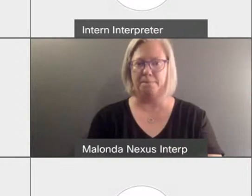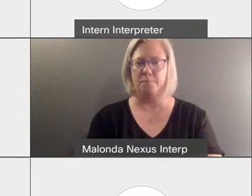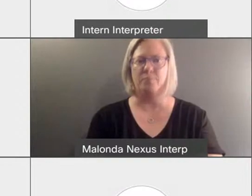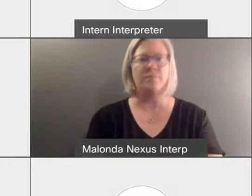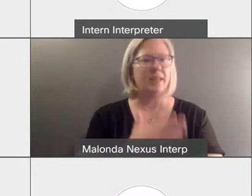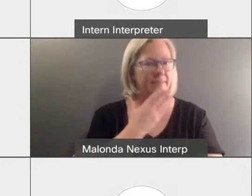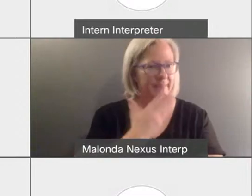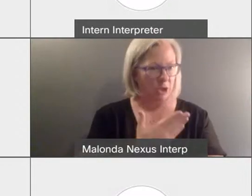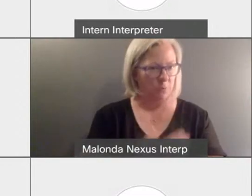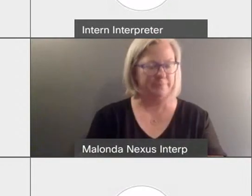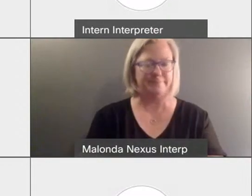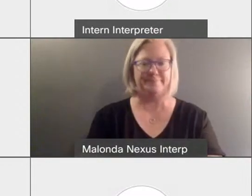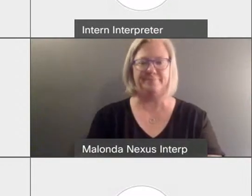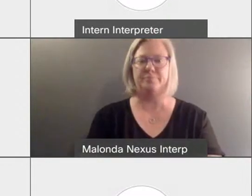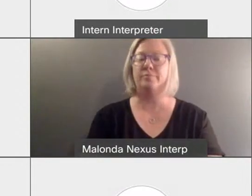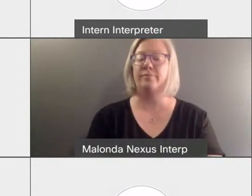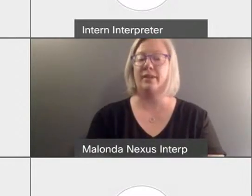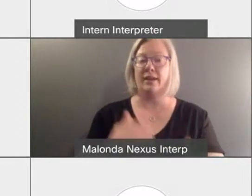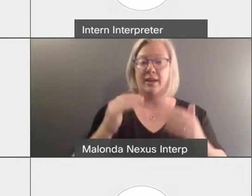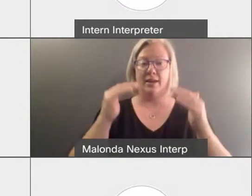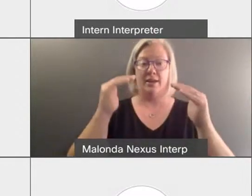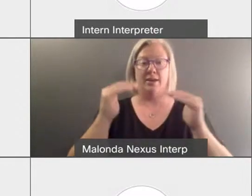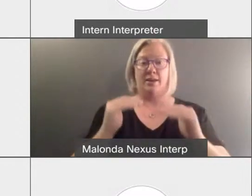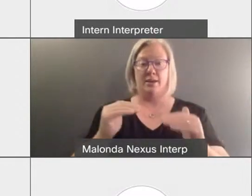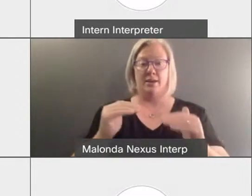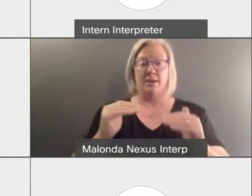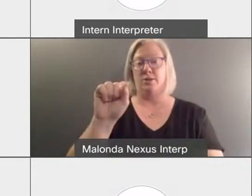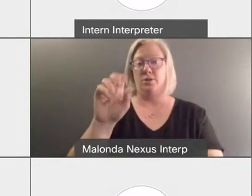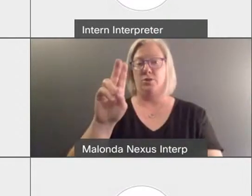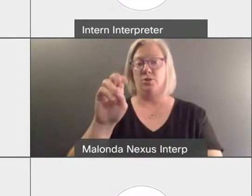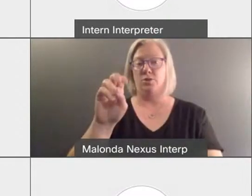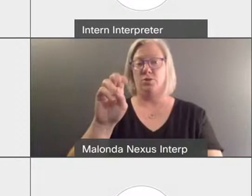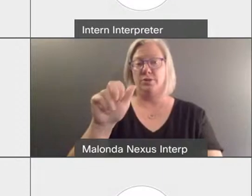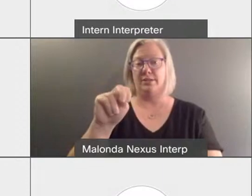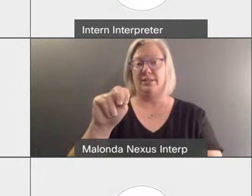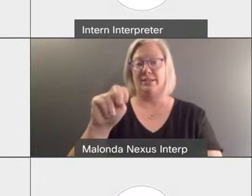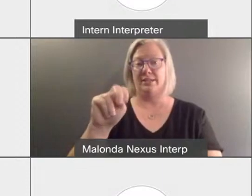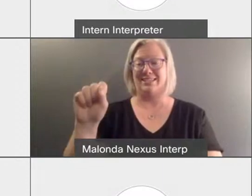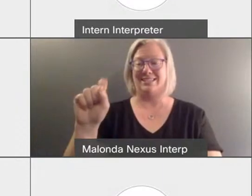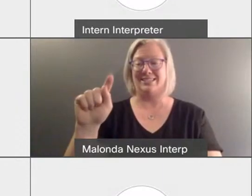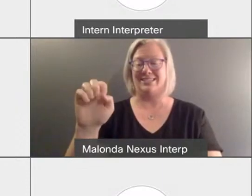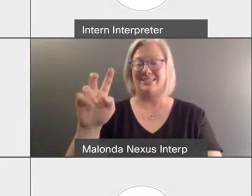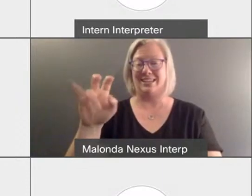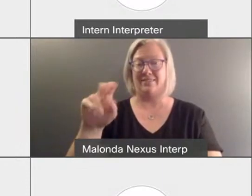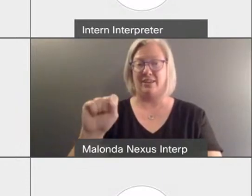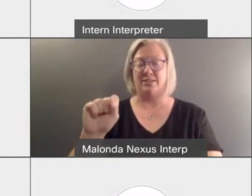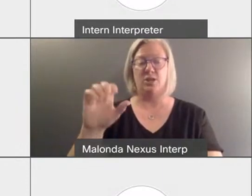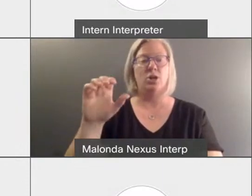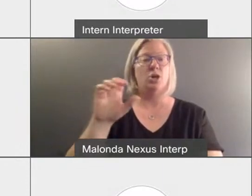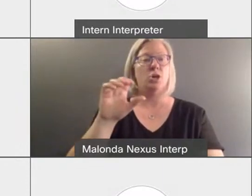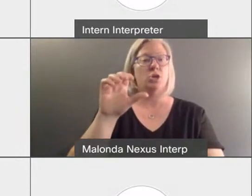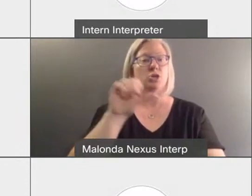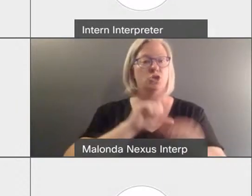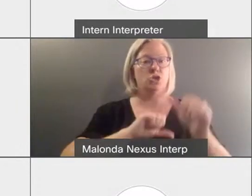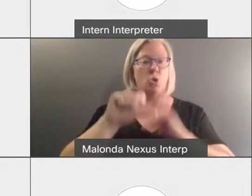Thank you. All right, our next speaker will be Susan Stevens, Social Democrats, USA, Kansas.